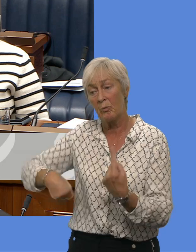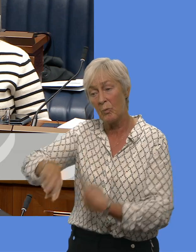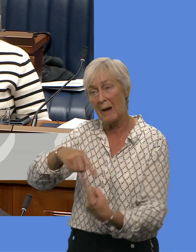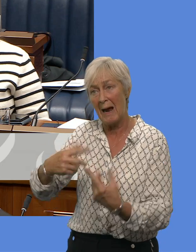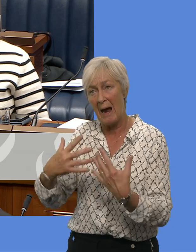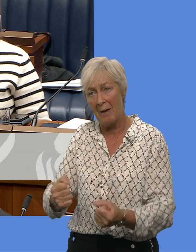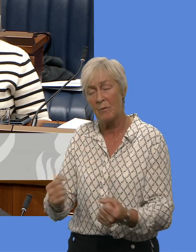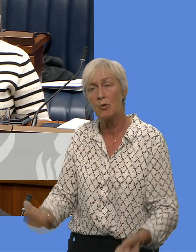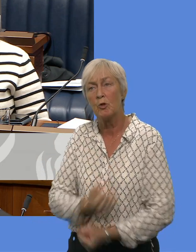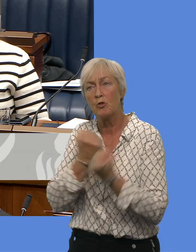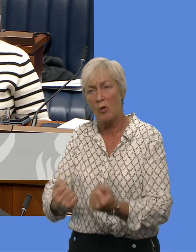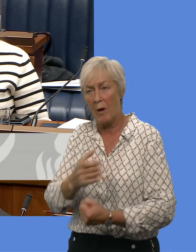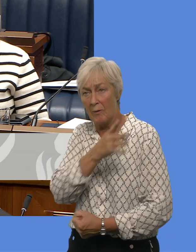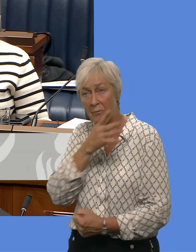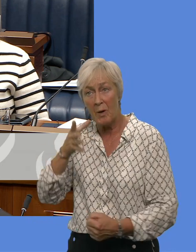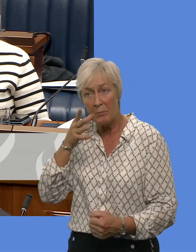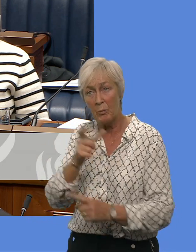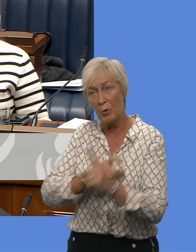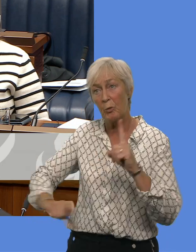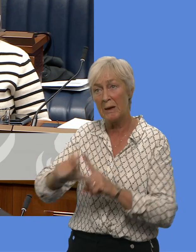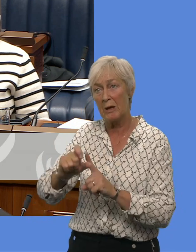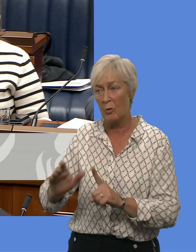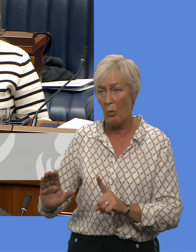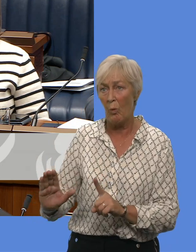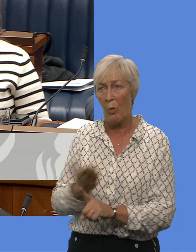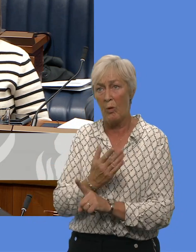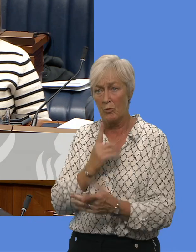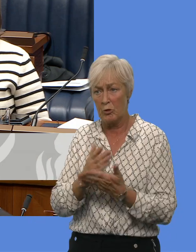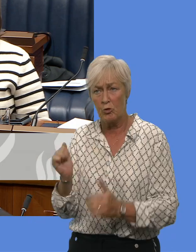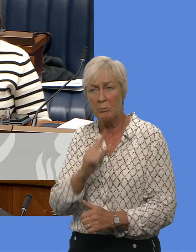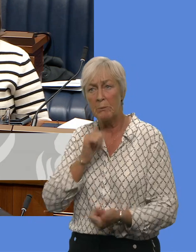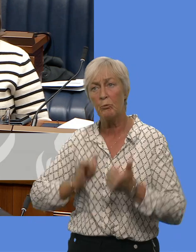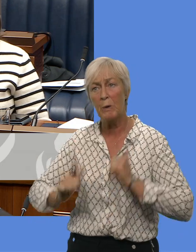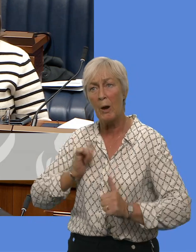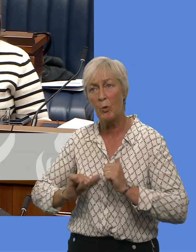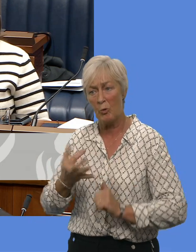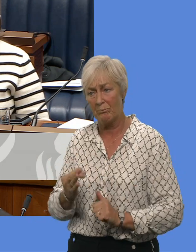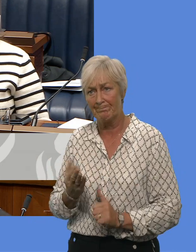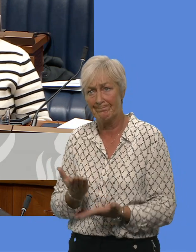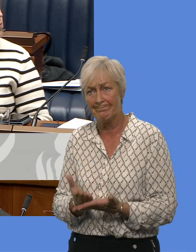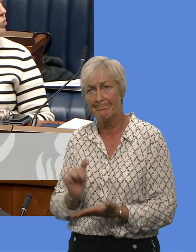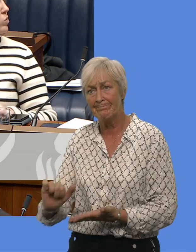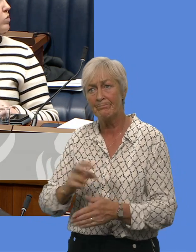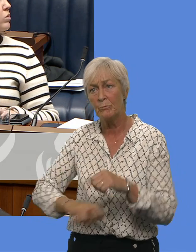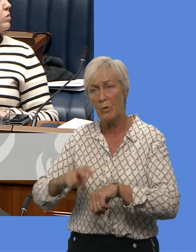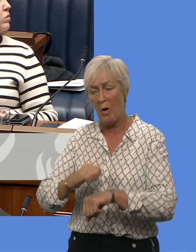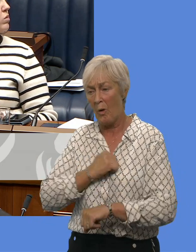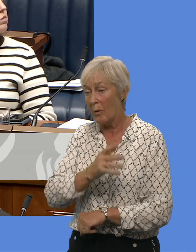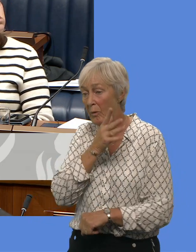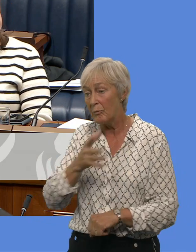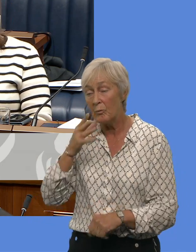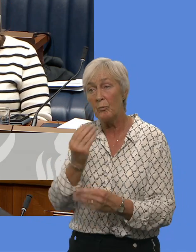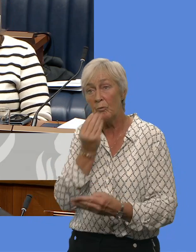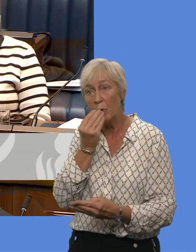a really strong farming community that we all ought to be very, very proud of here in Northern Ireland. Our agri-food products